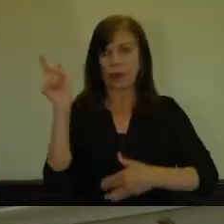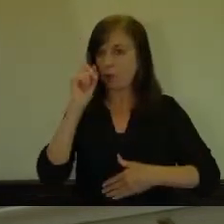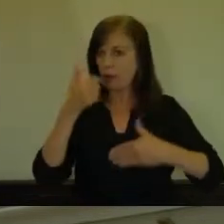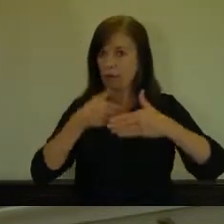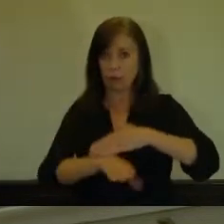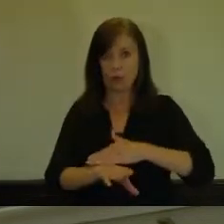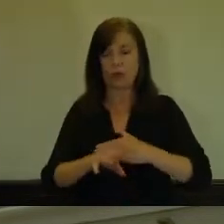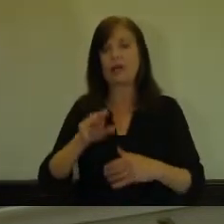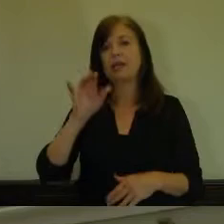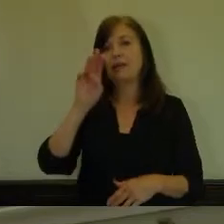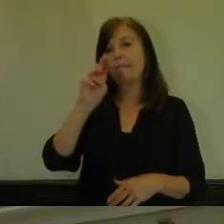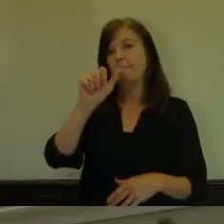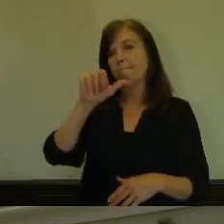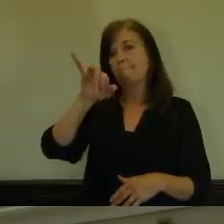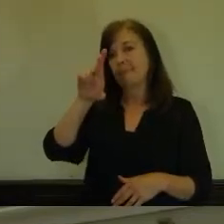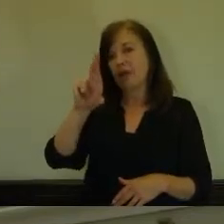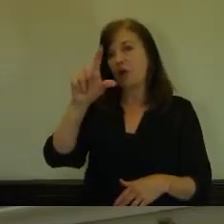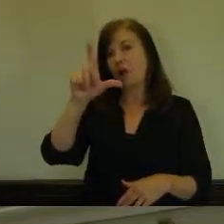Mayor Lovely Warren.